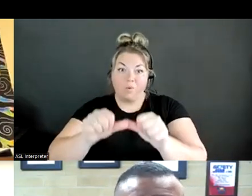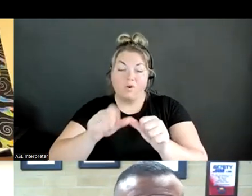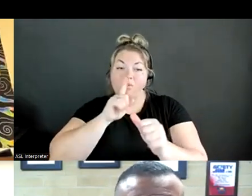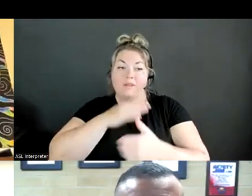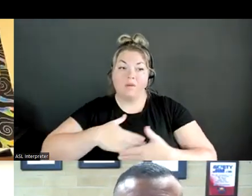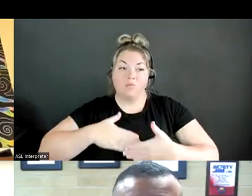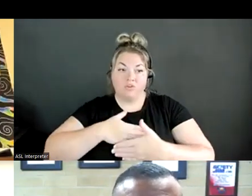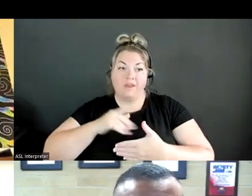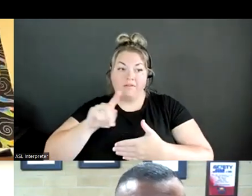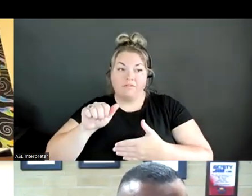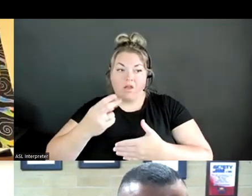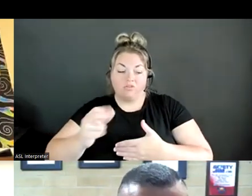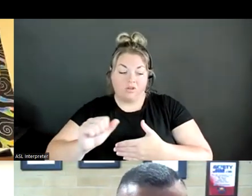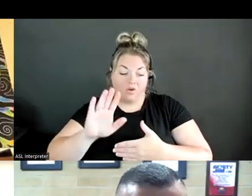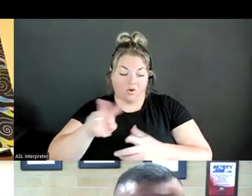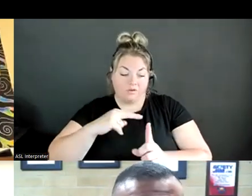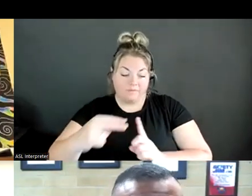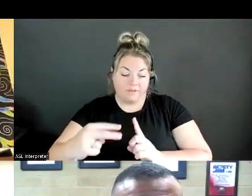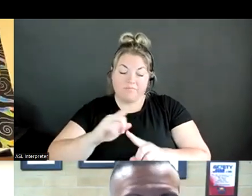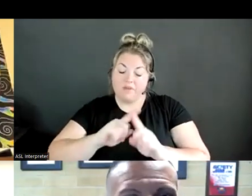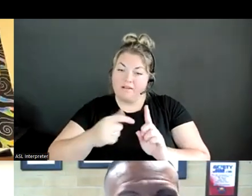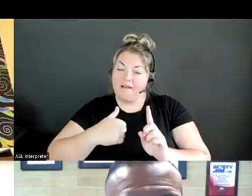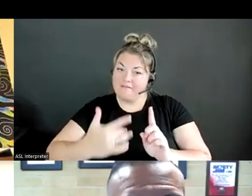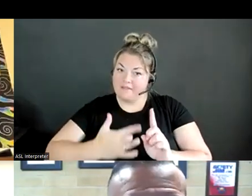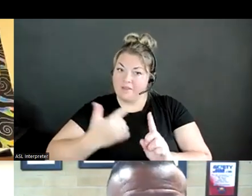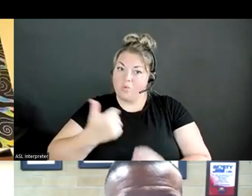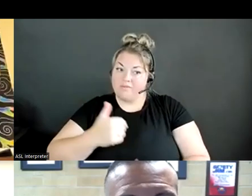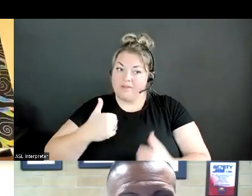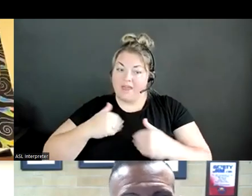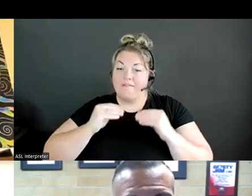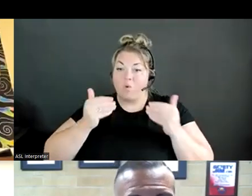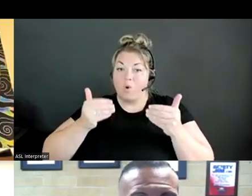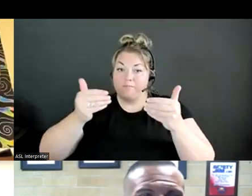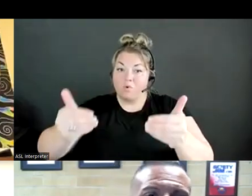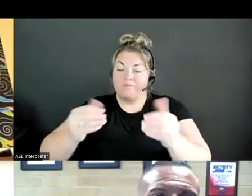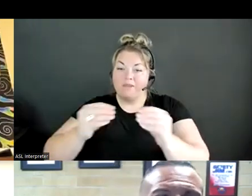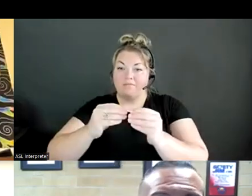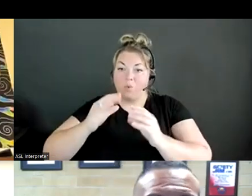where Tasha is coming from, but I do feel like we've had forward movement and we've had more